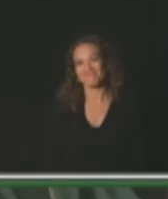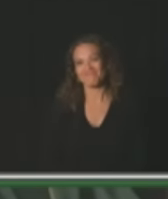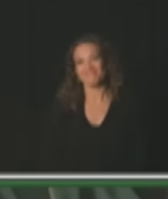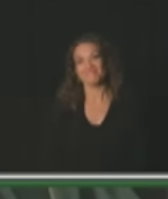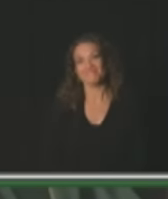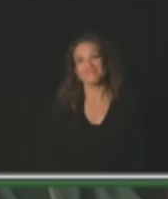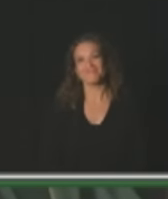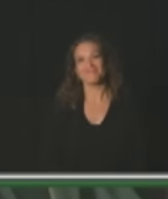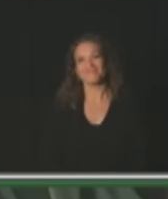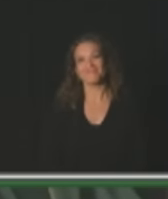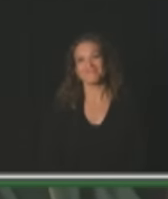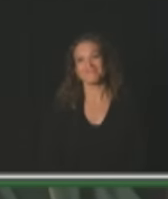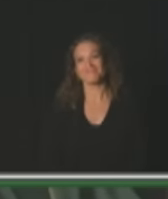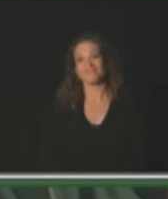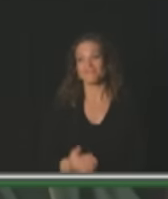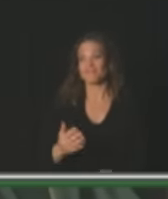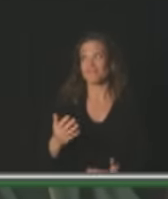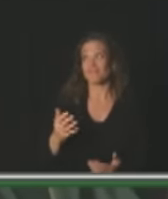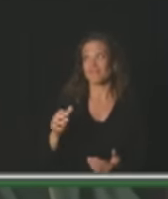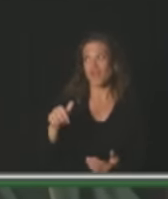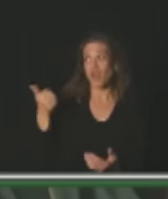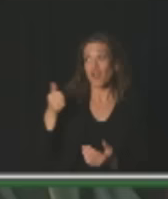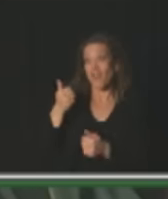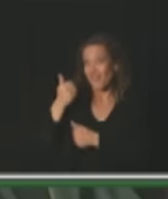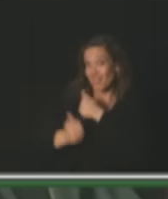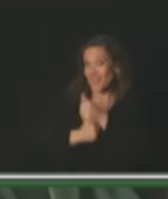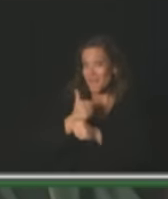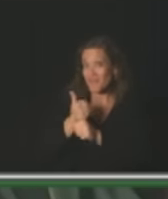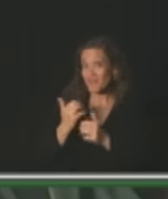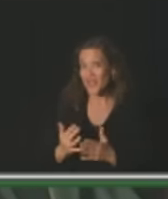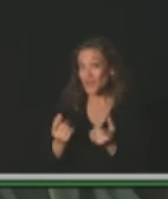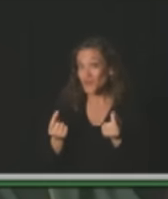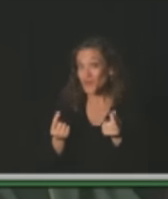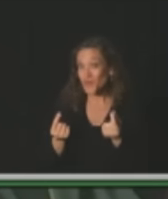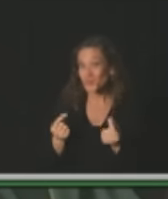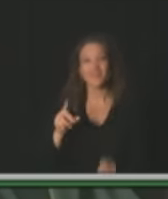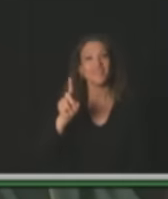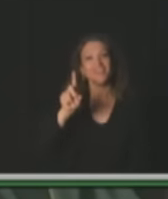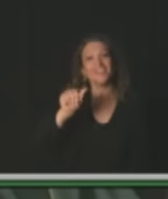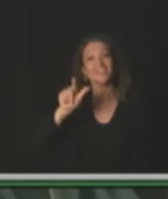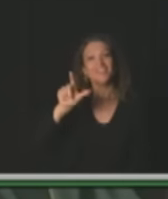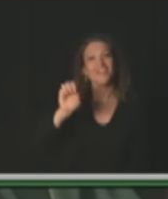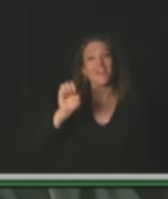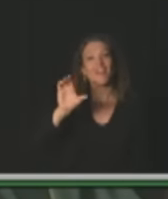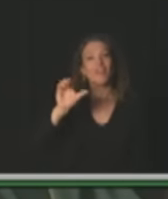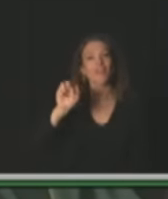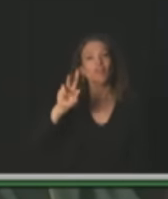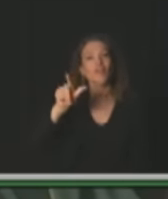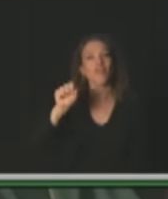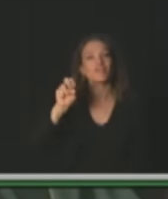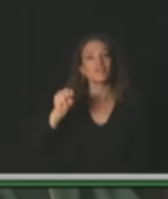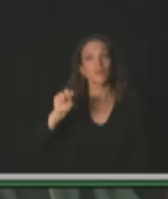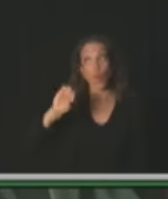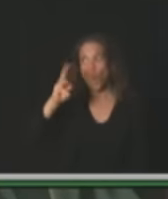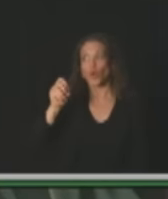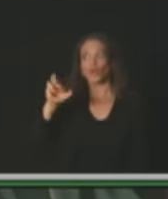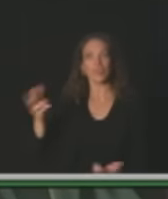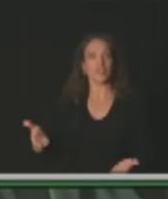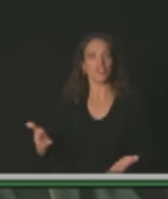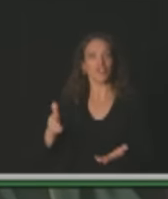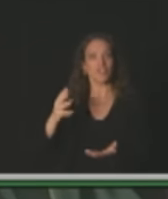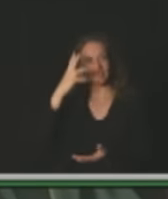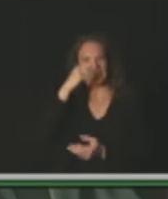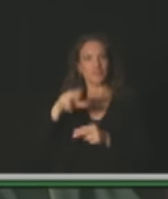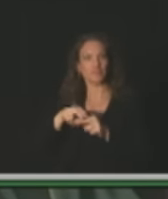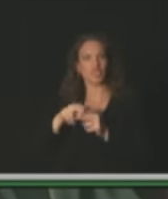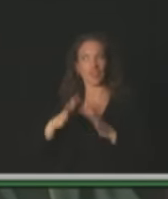And what did an alumni do? Dale Carlson, who owns Sleep Train,